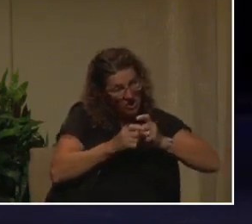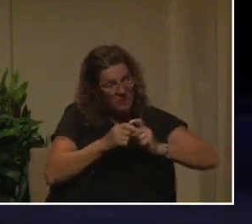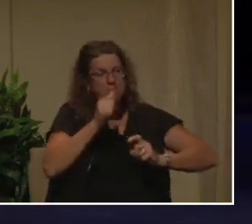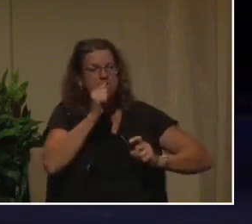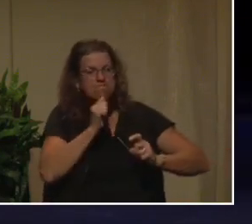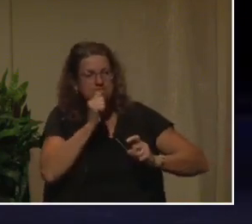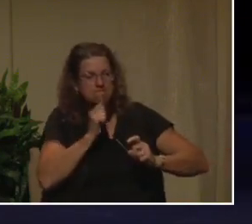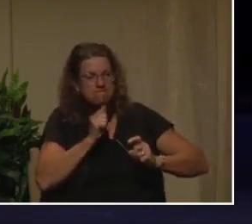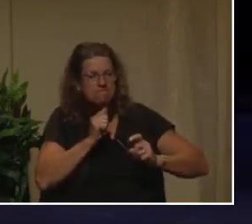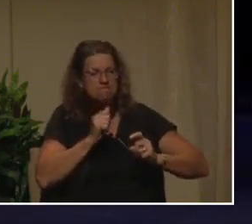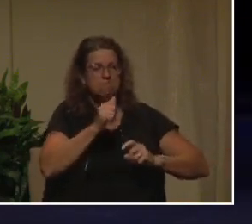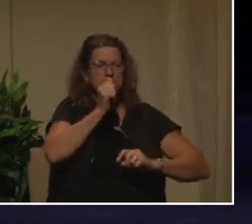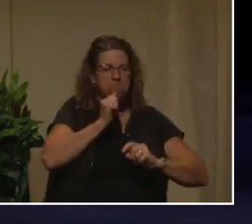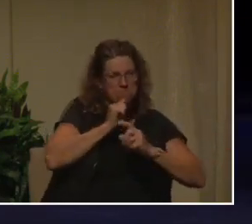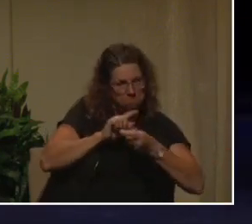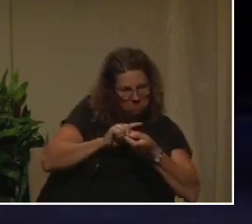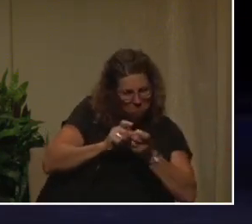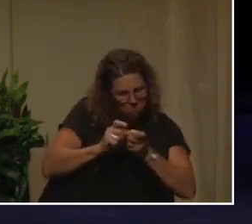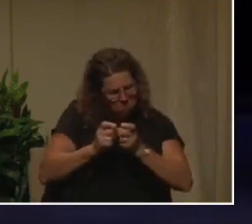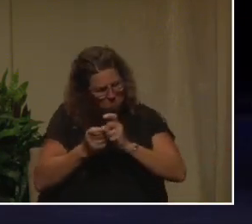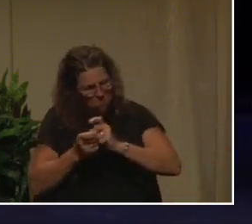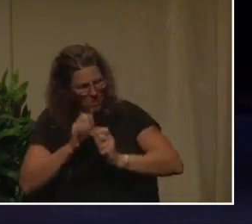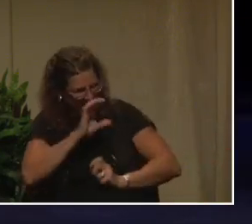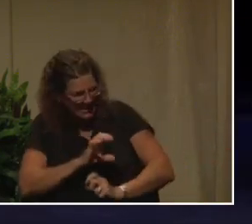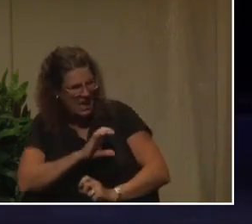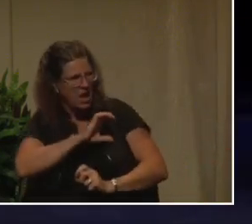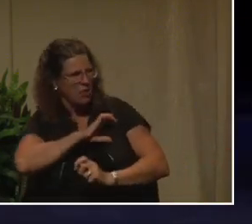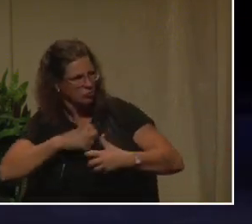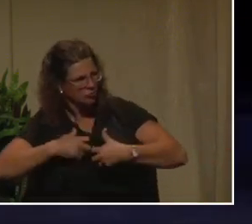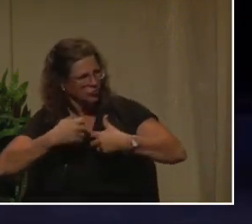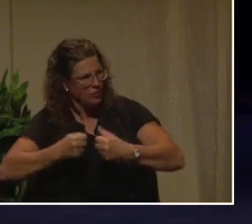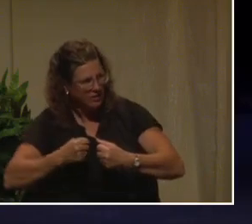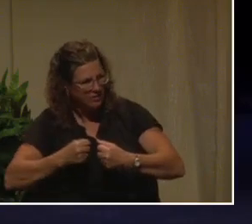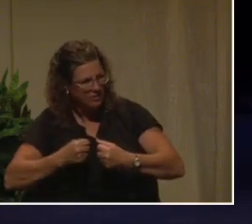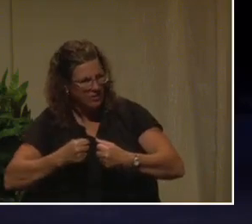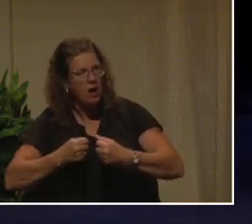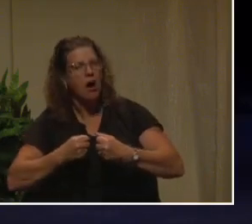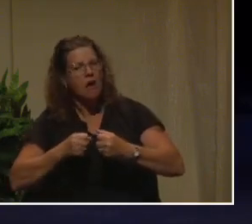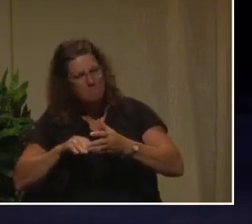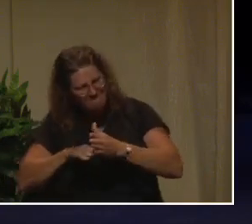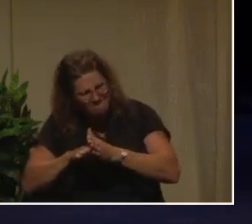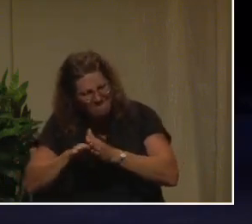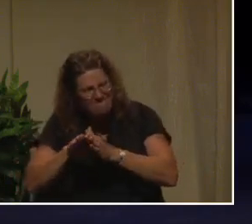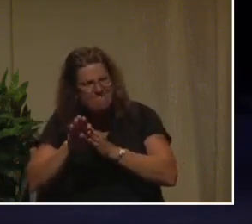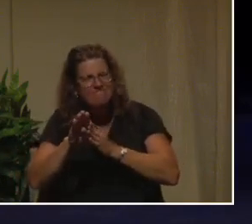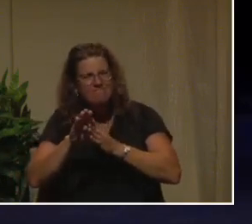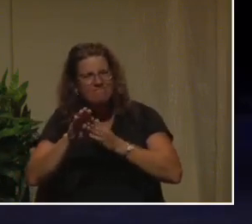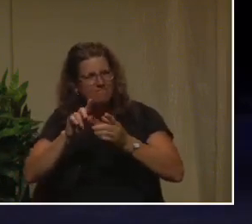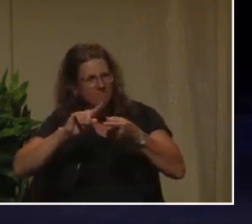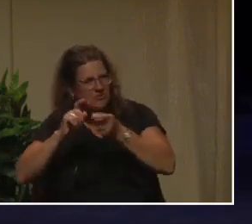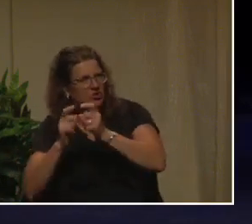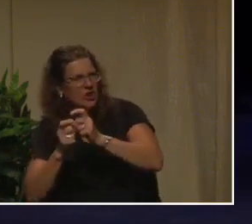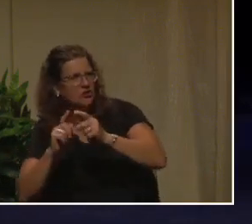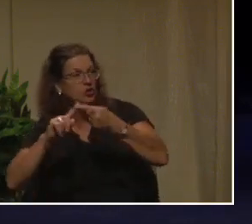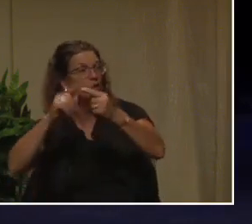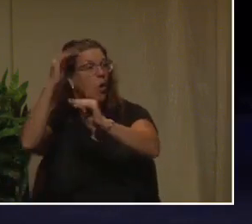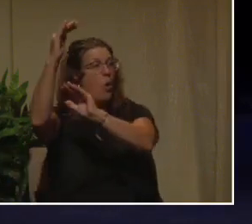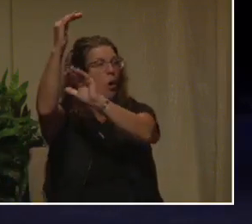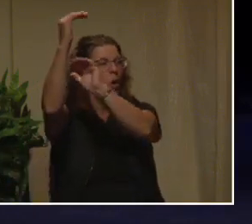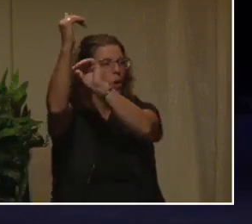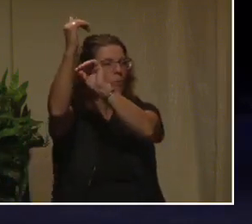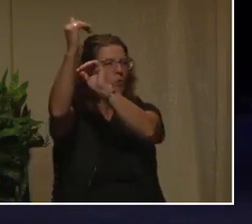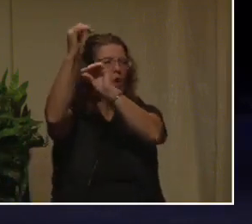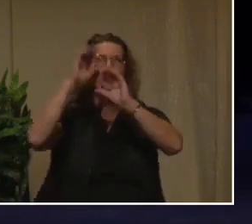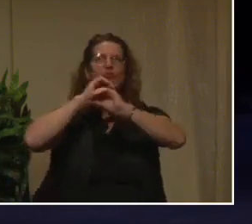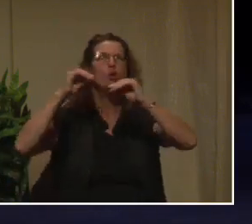Perseverance, character. And character, hope. And hope does not put us to shame, because God's love has